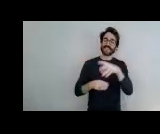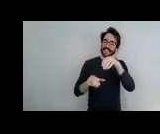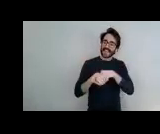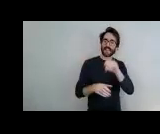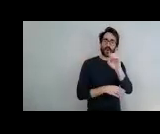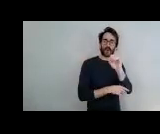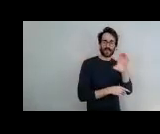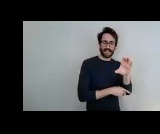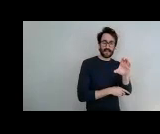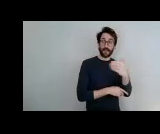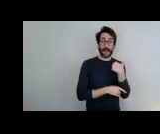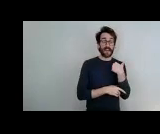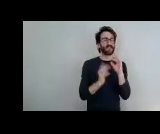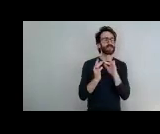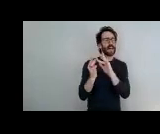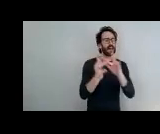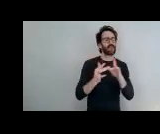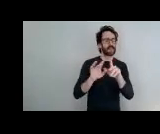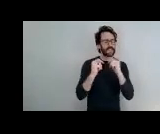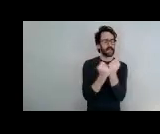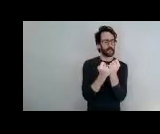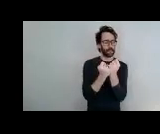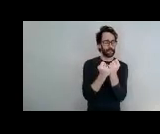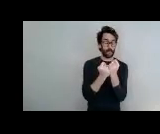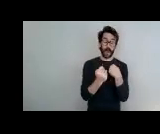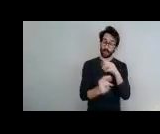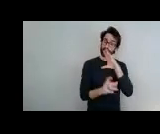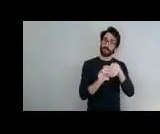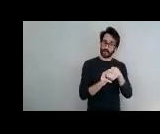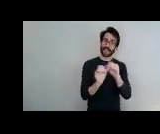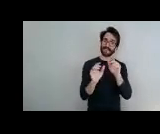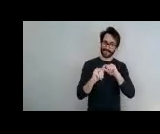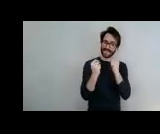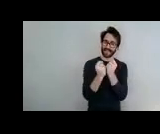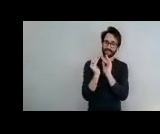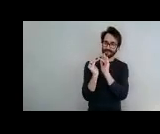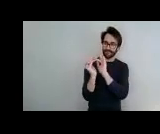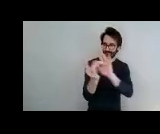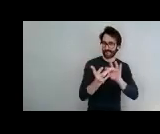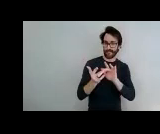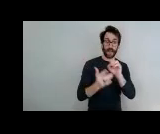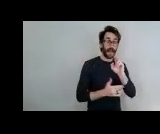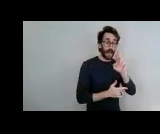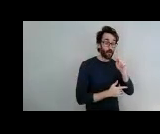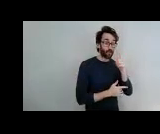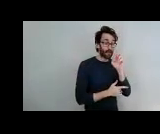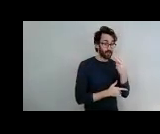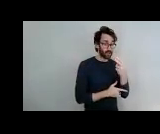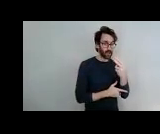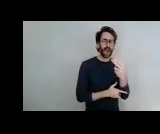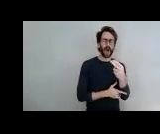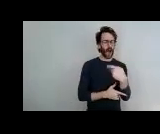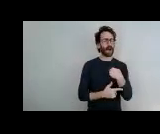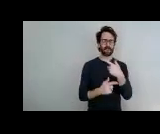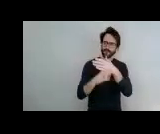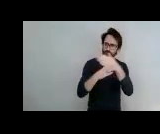education and outreach team, and I'm part of that team. So outreach is my responsibility, where I actually share a lot of information with